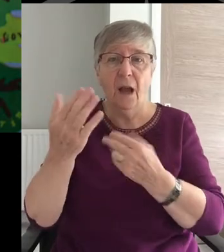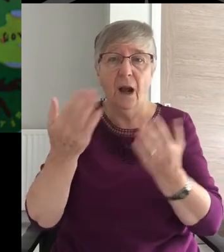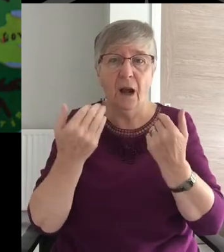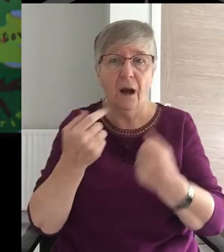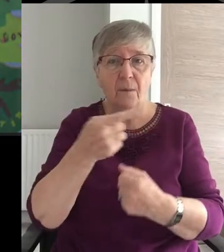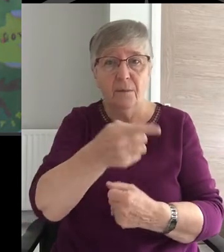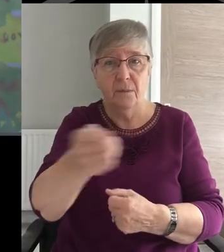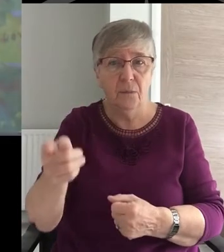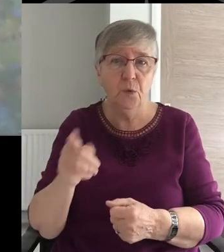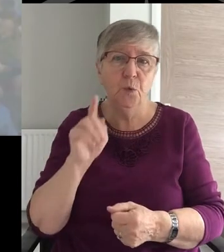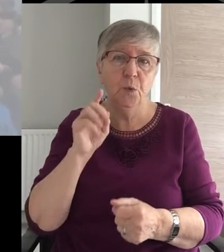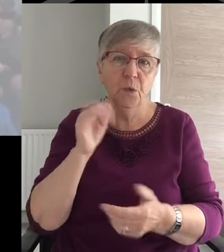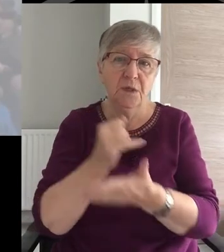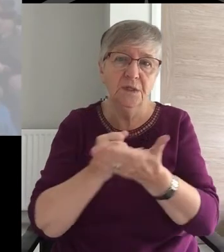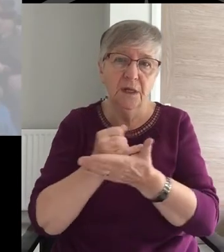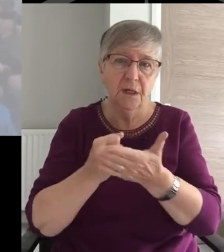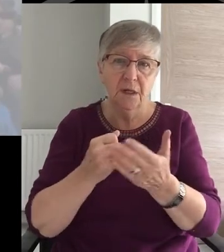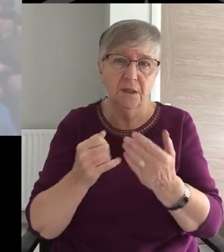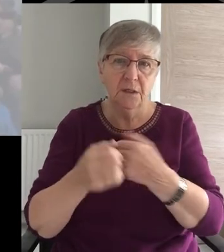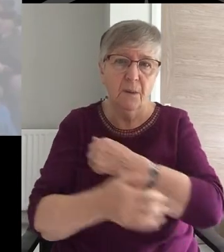Poor and Needy."